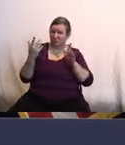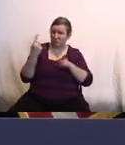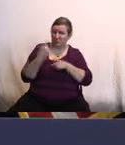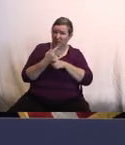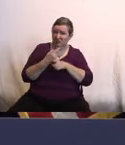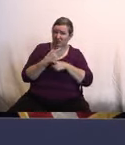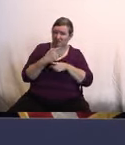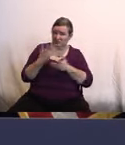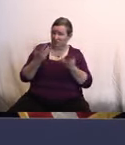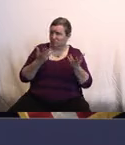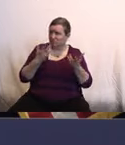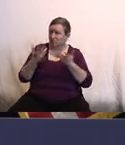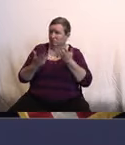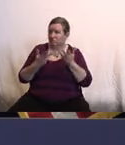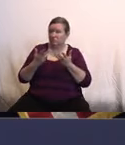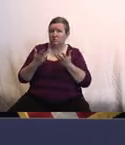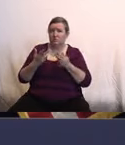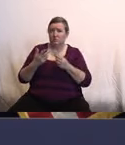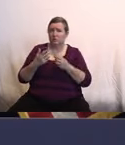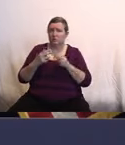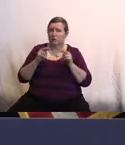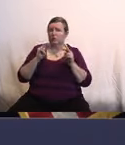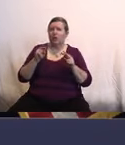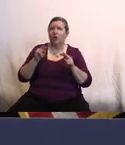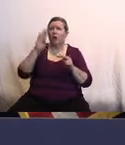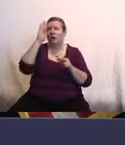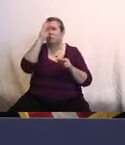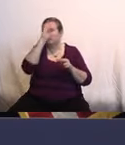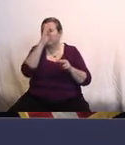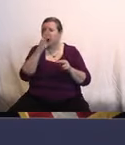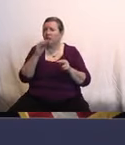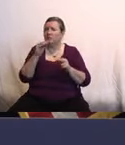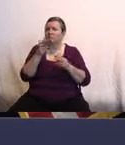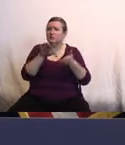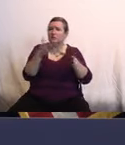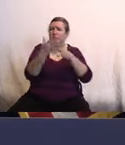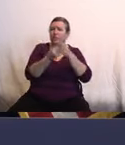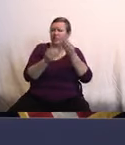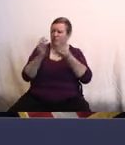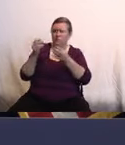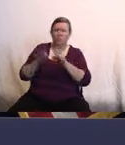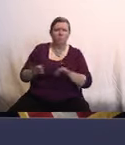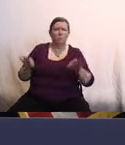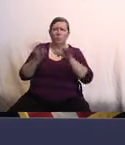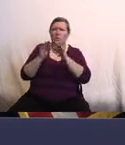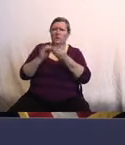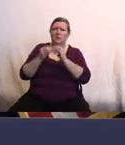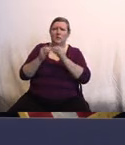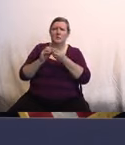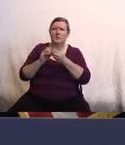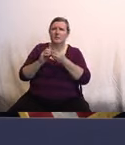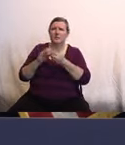incorrect? Shouldn't we be looking at hospitalizations and deaths as the metric as opposed to case numbers? For the